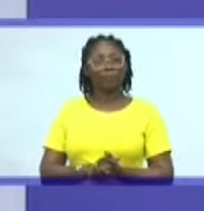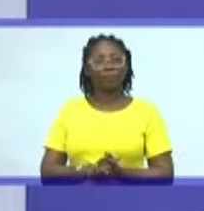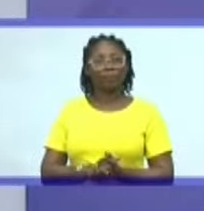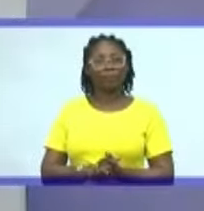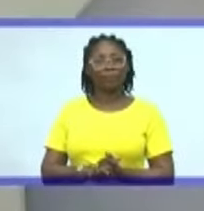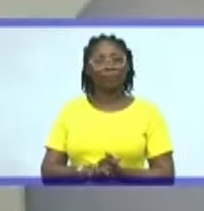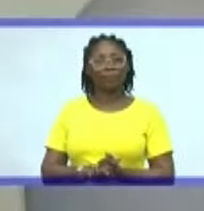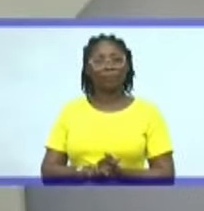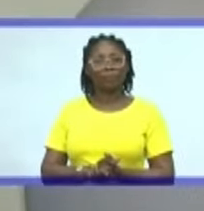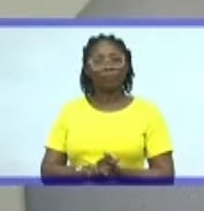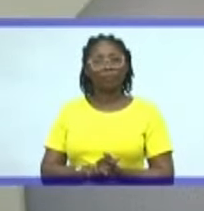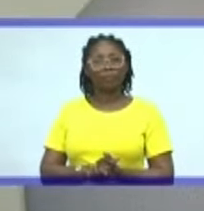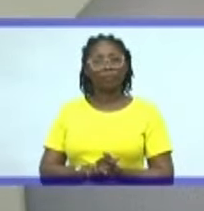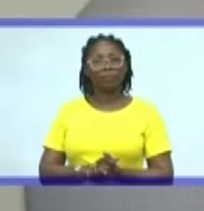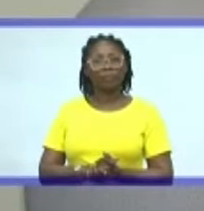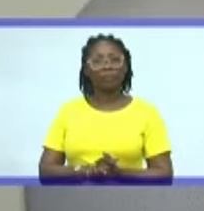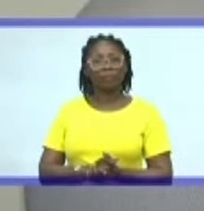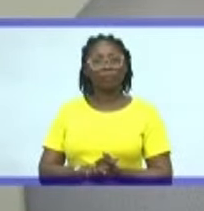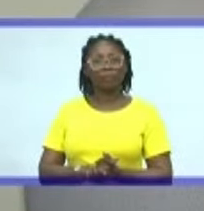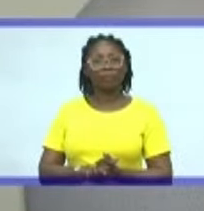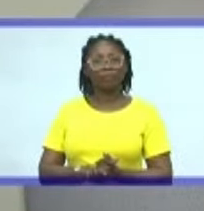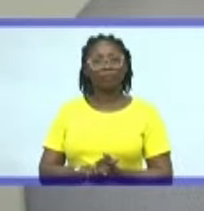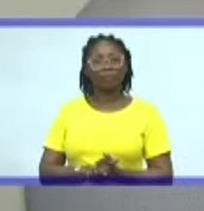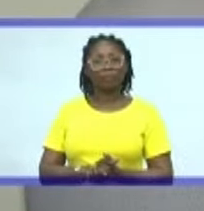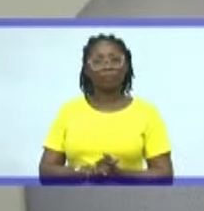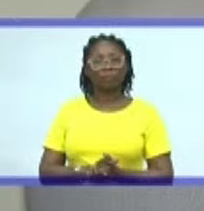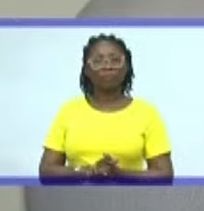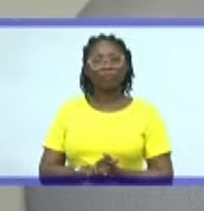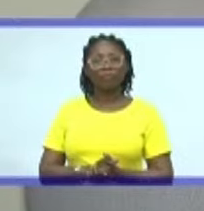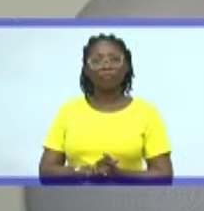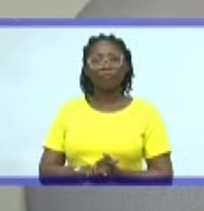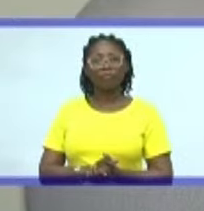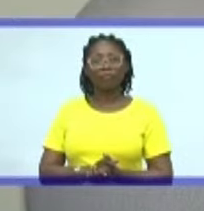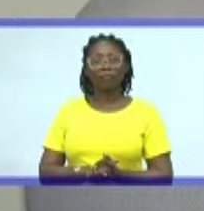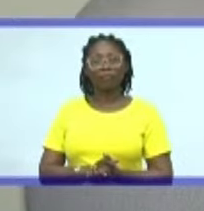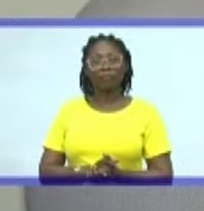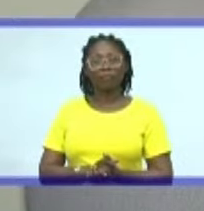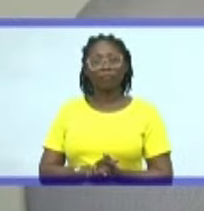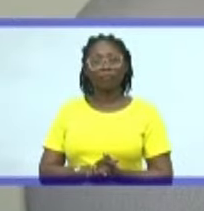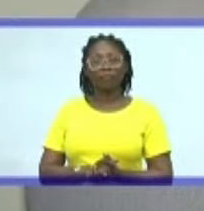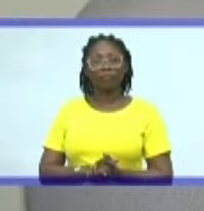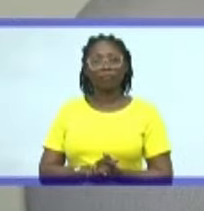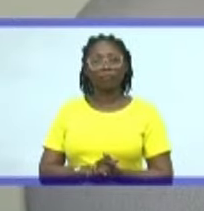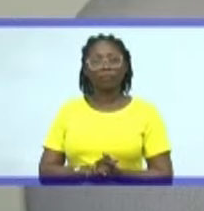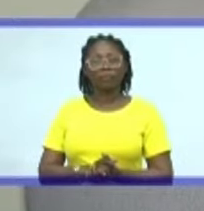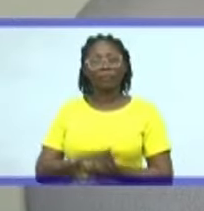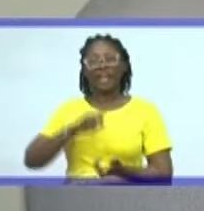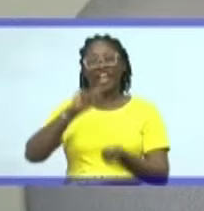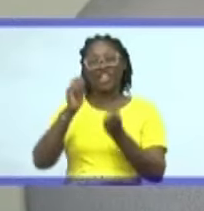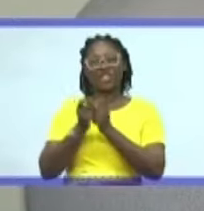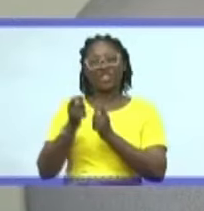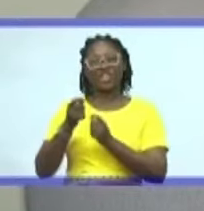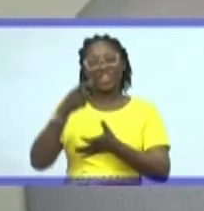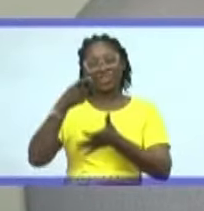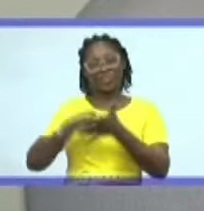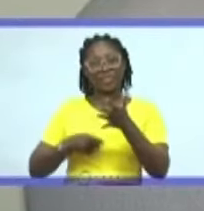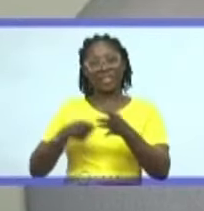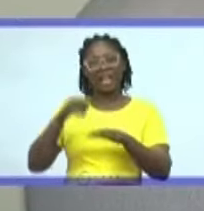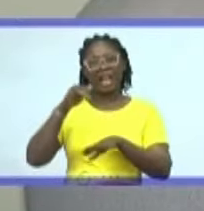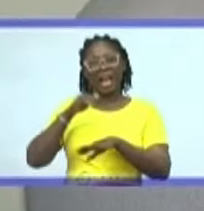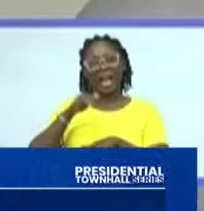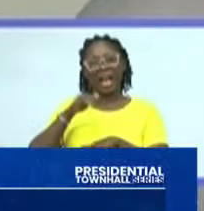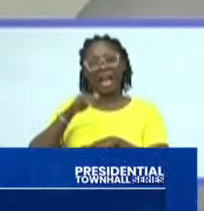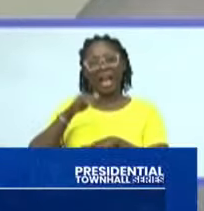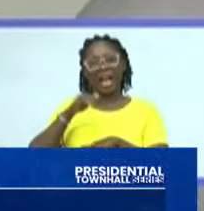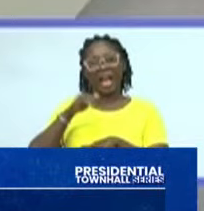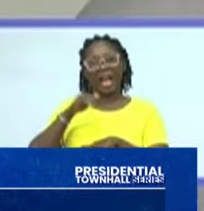Your Excellencies, in 2015, when the incumbent administration began, exchange rate at official window